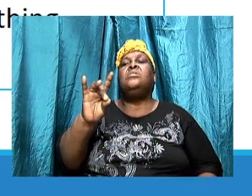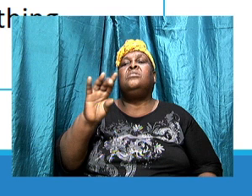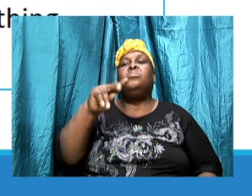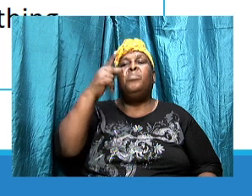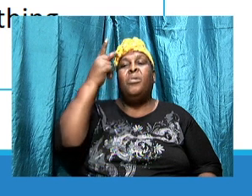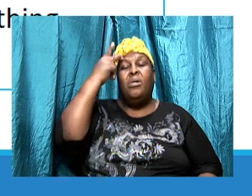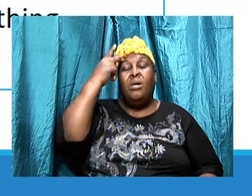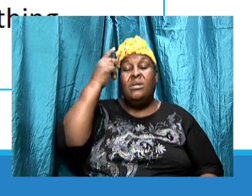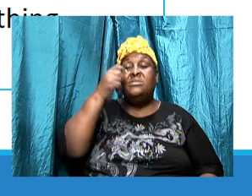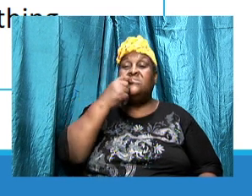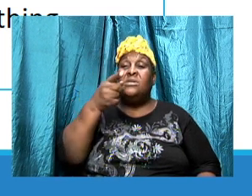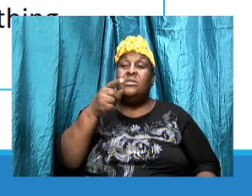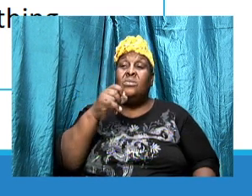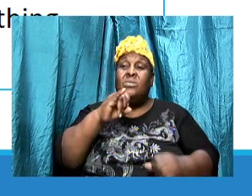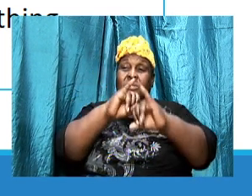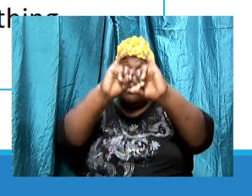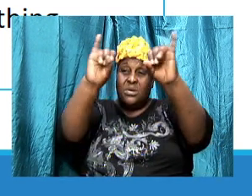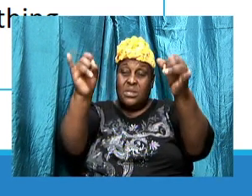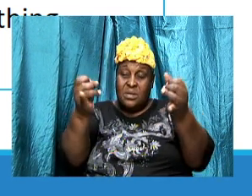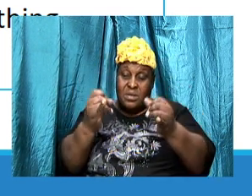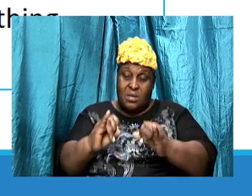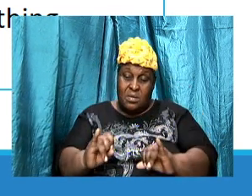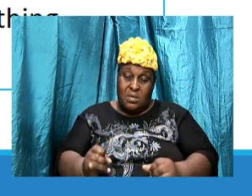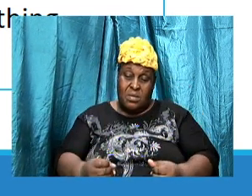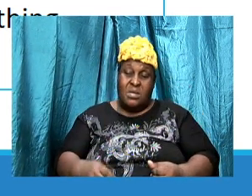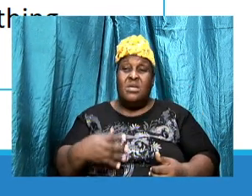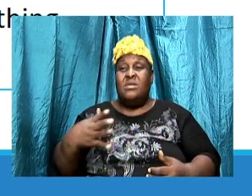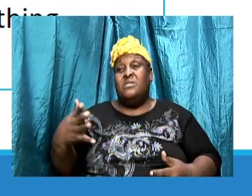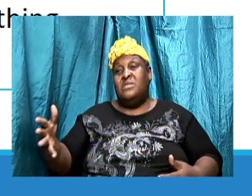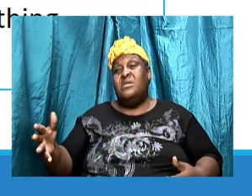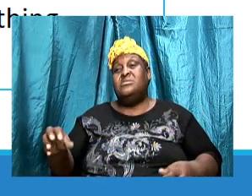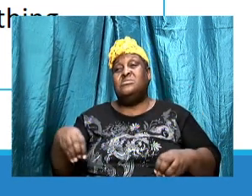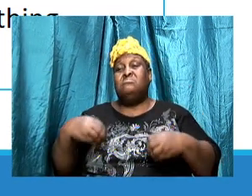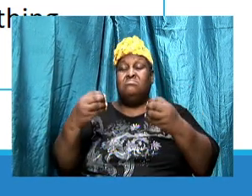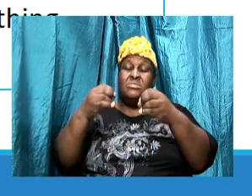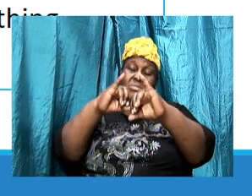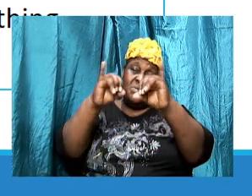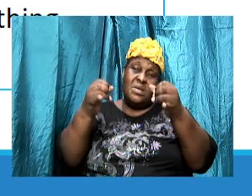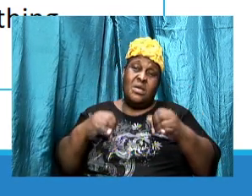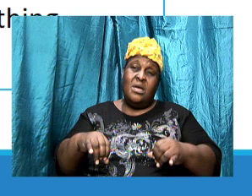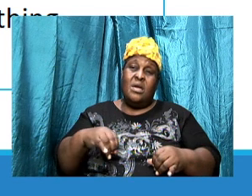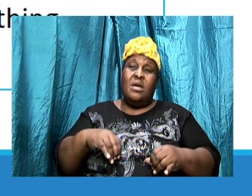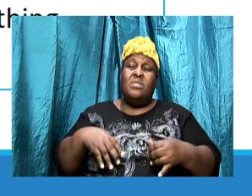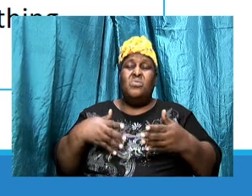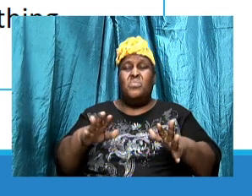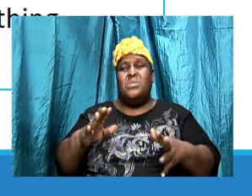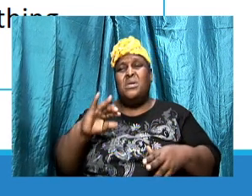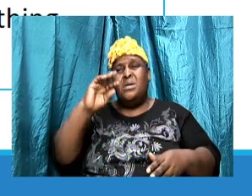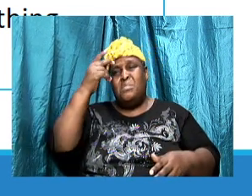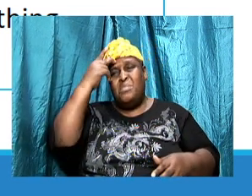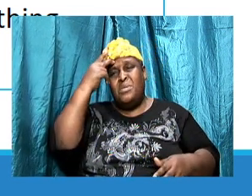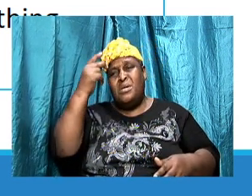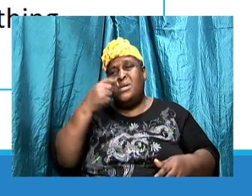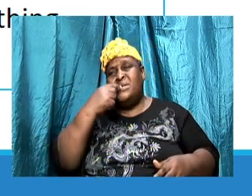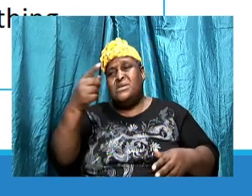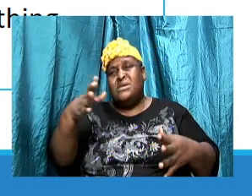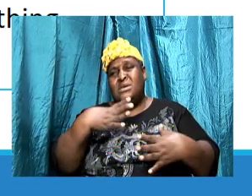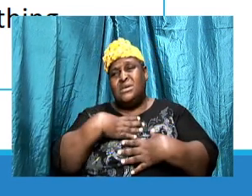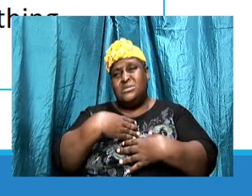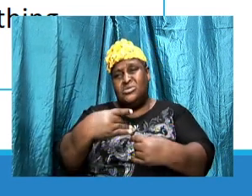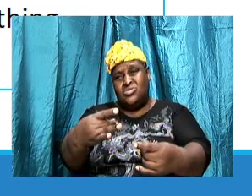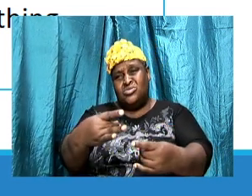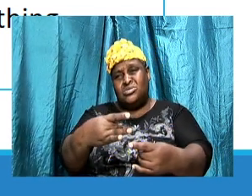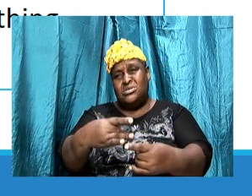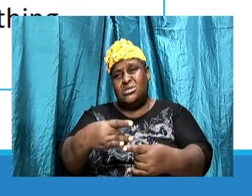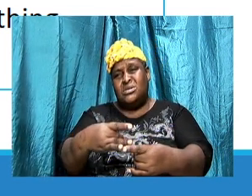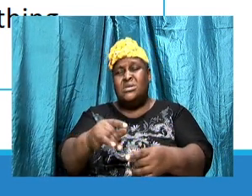Paul is dealing with idols, things offering to idols. And the way he starts, it is interesting because he started